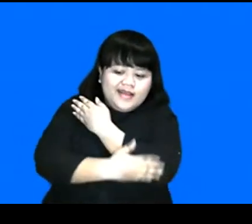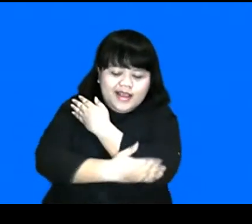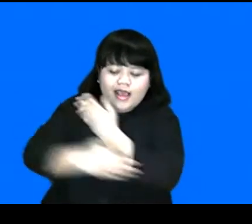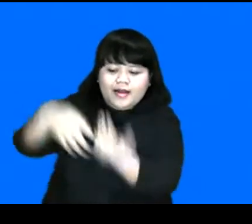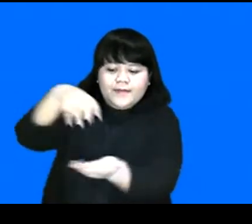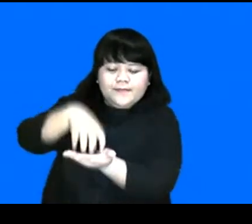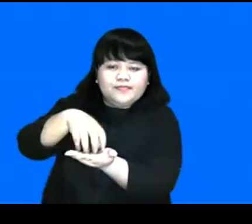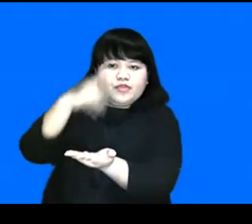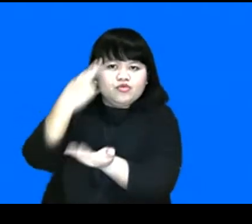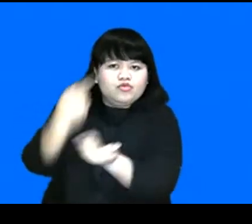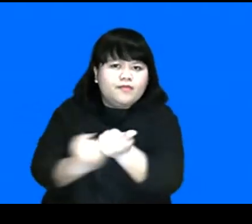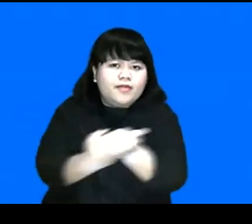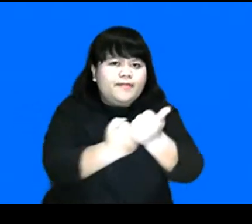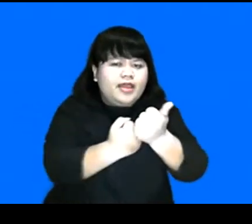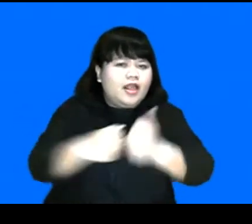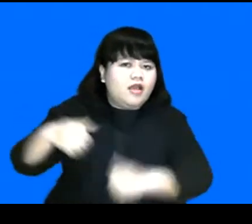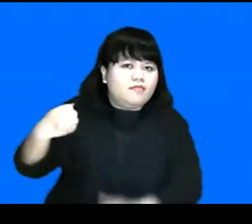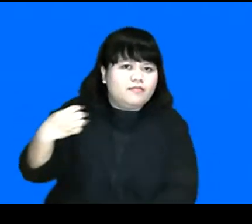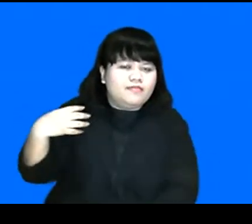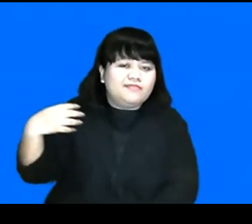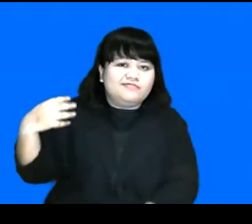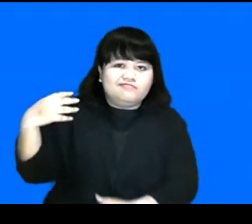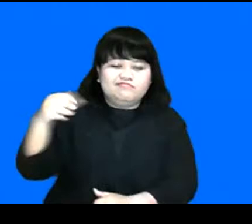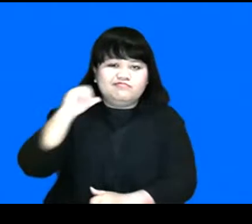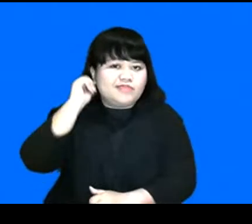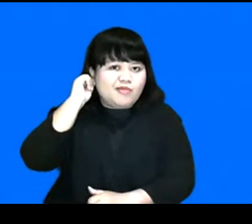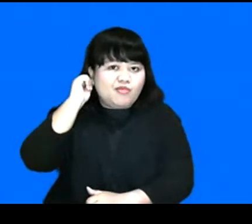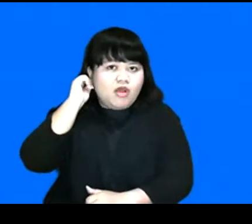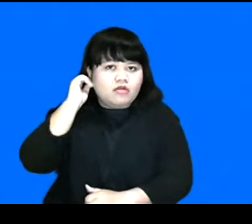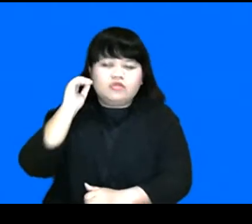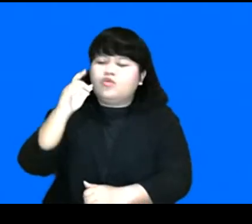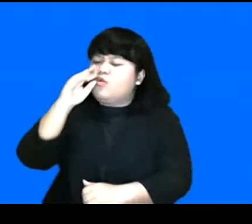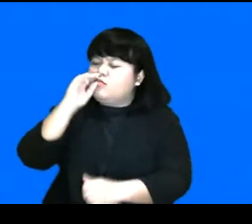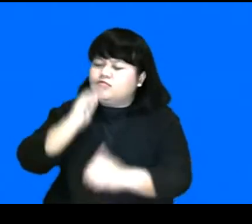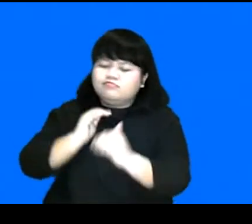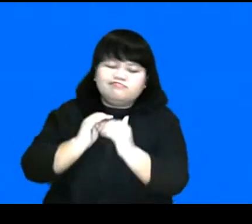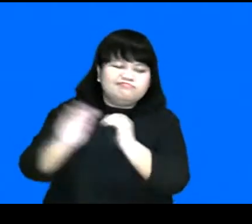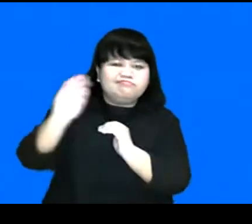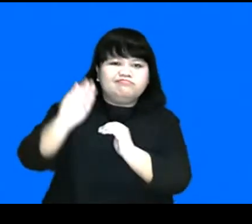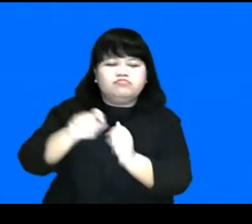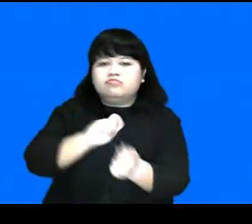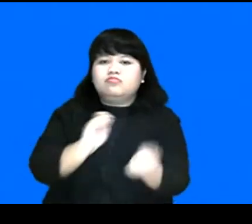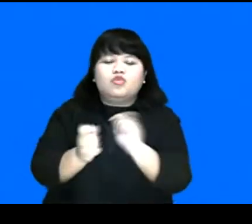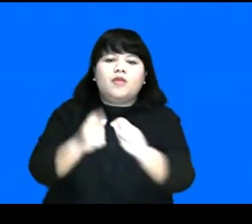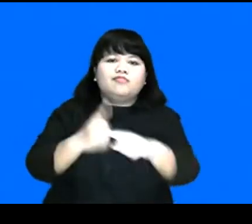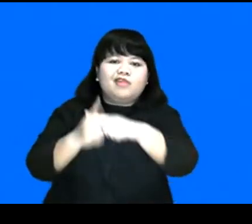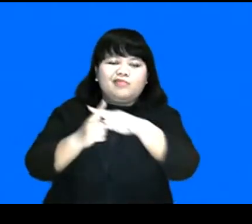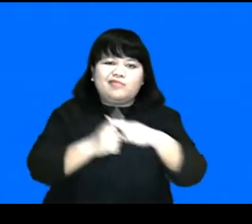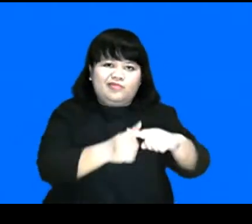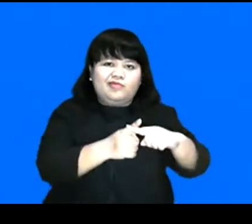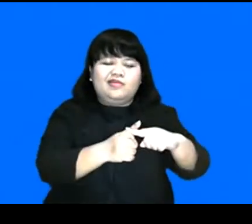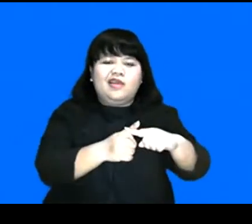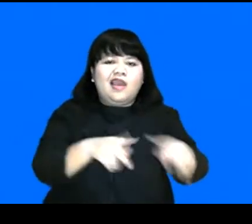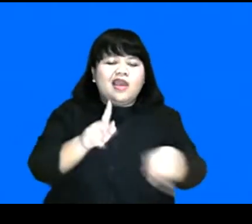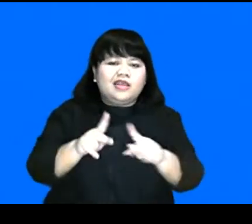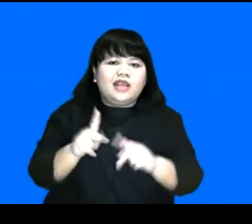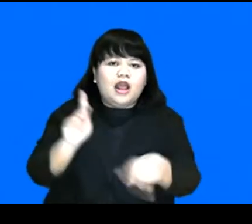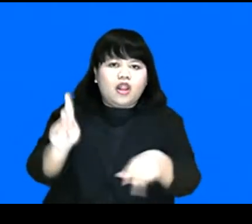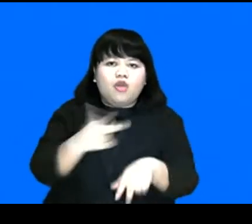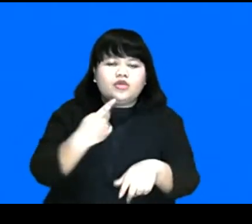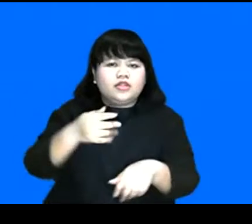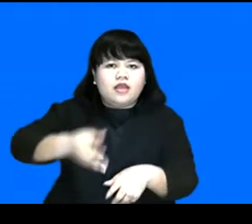only get better. It can only get better if we acknowledge that we are in a position